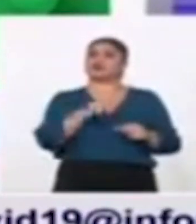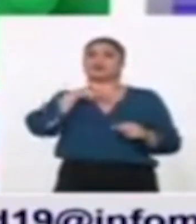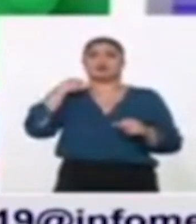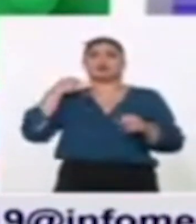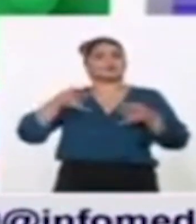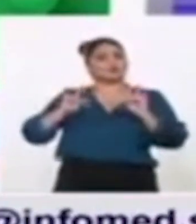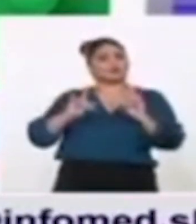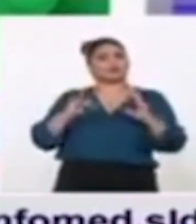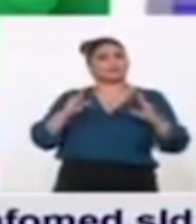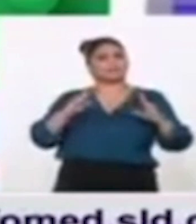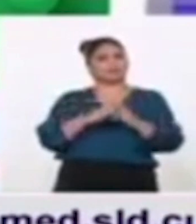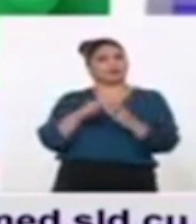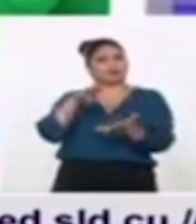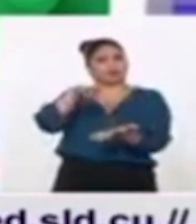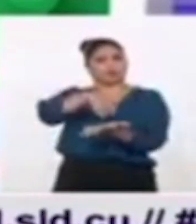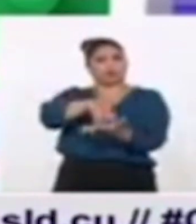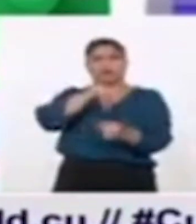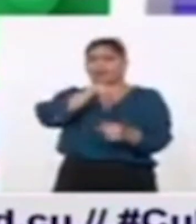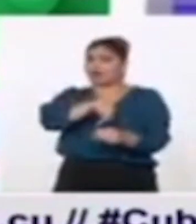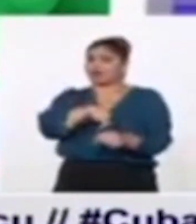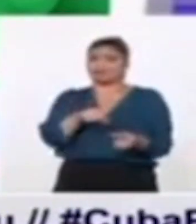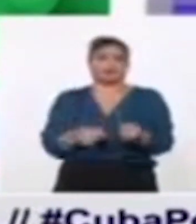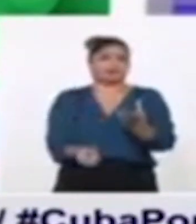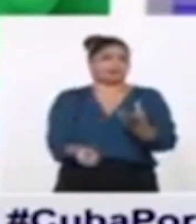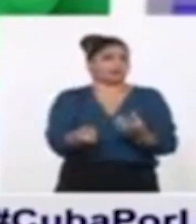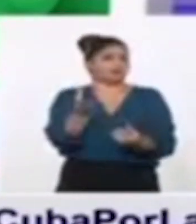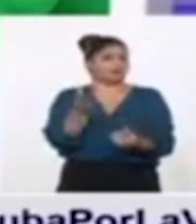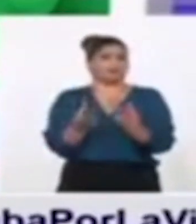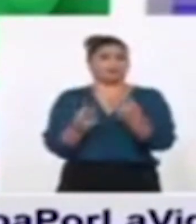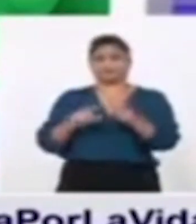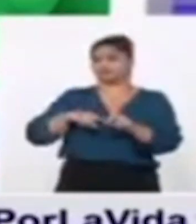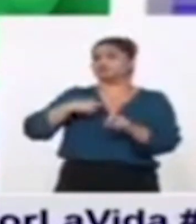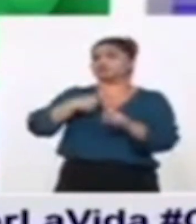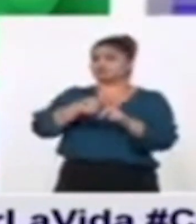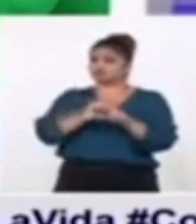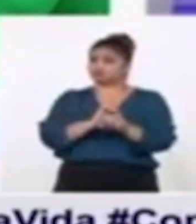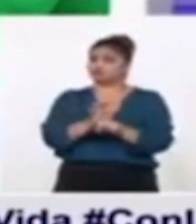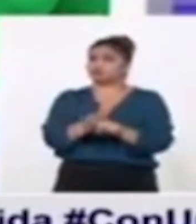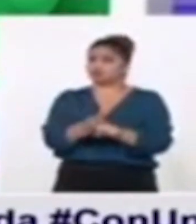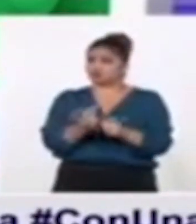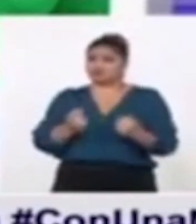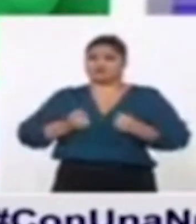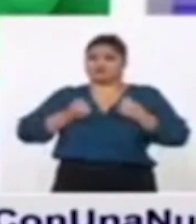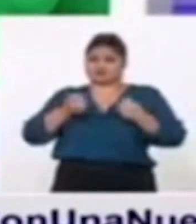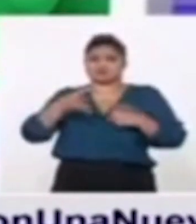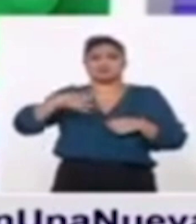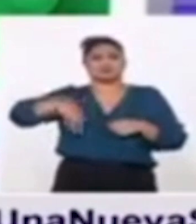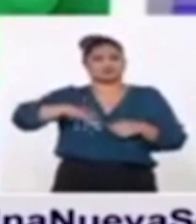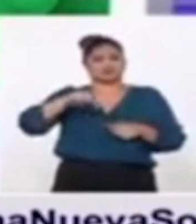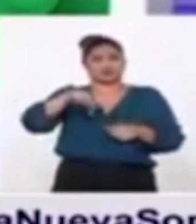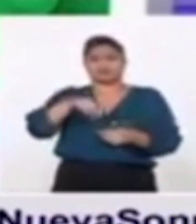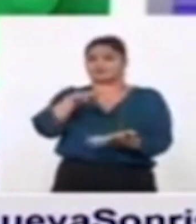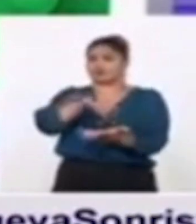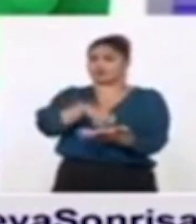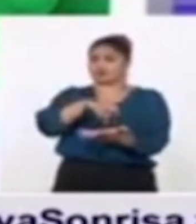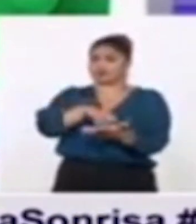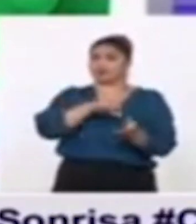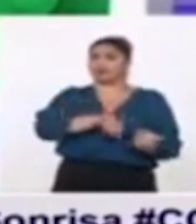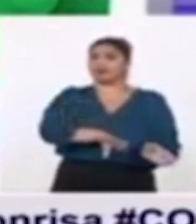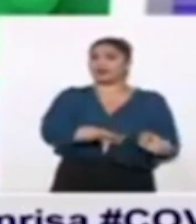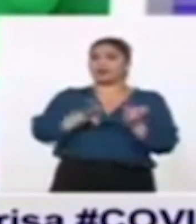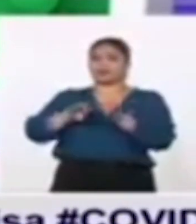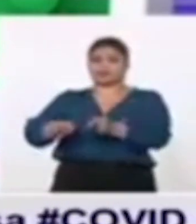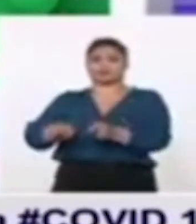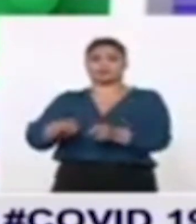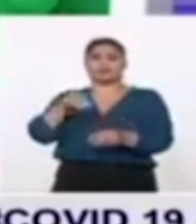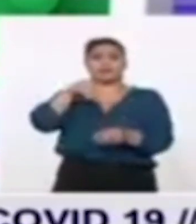the virus experienced a notable increase, adding 229 deaths due to complications associated